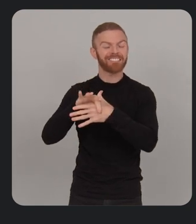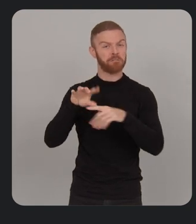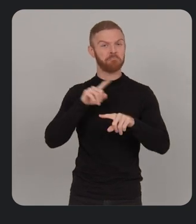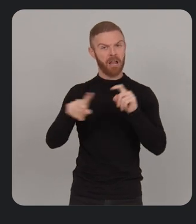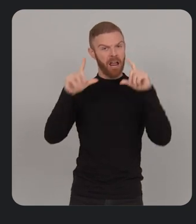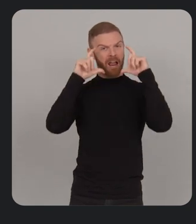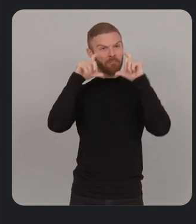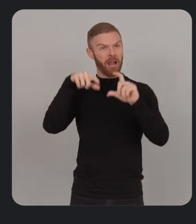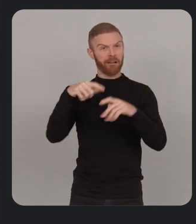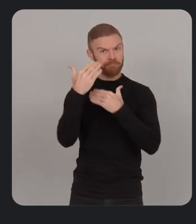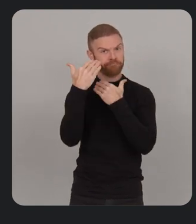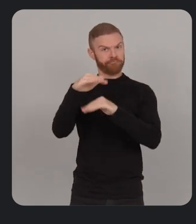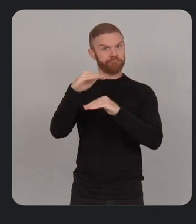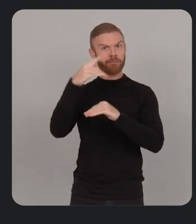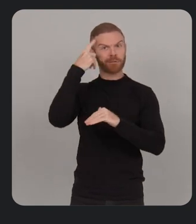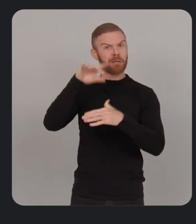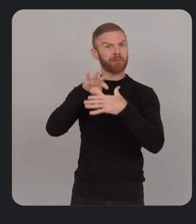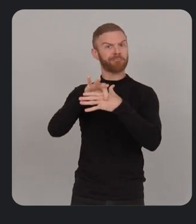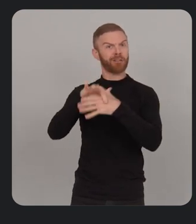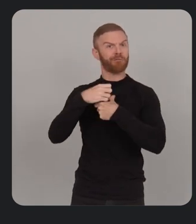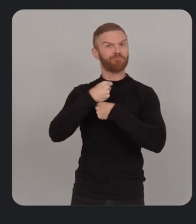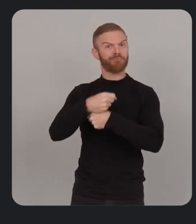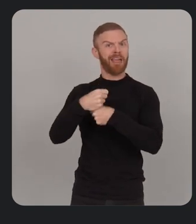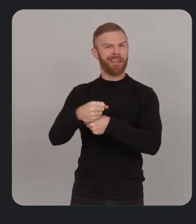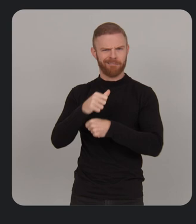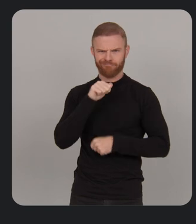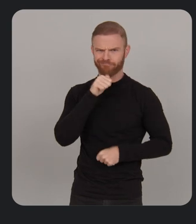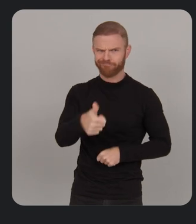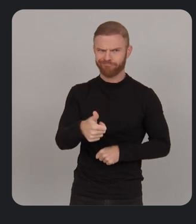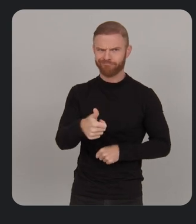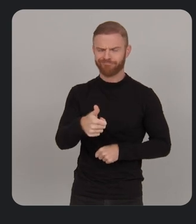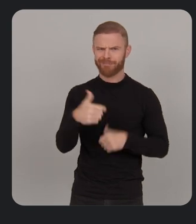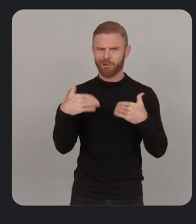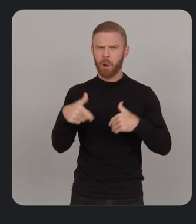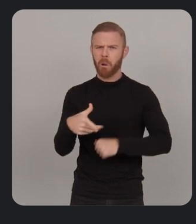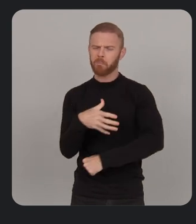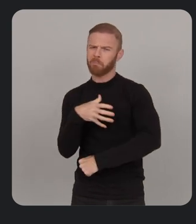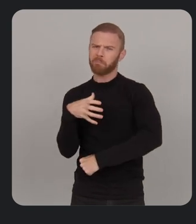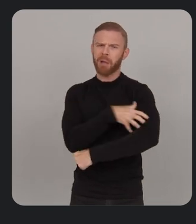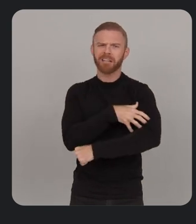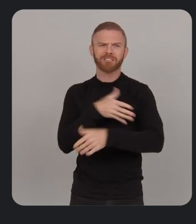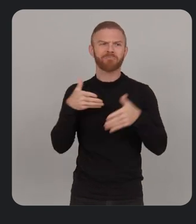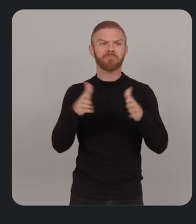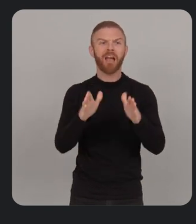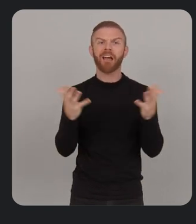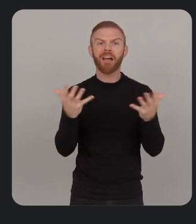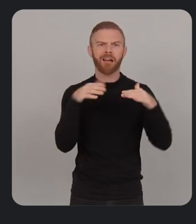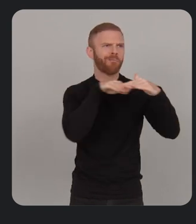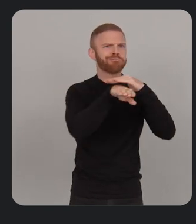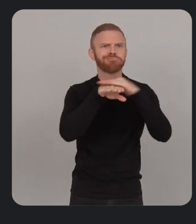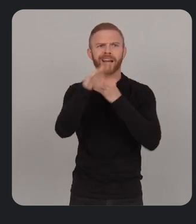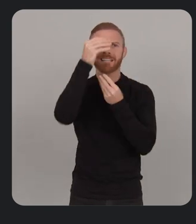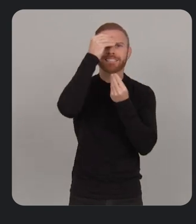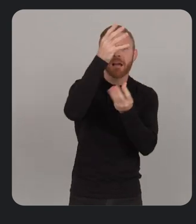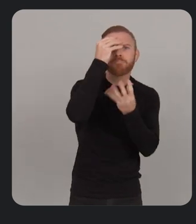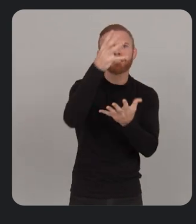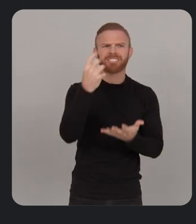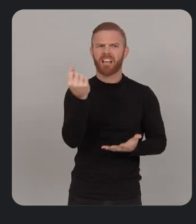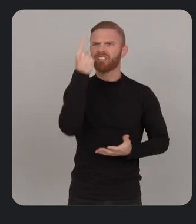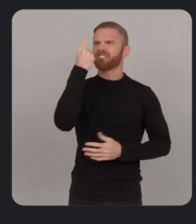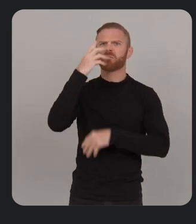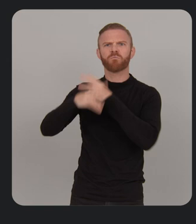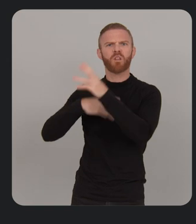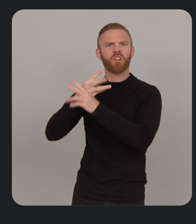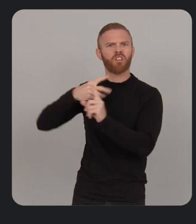But a camera isn't just a content creation device. It's a powerful way to access information and understand the world